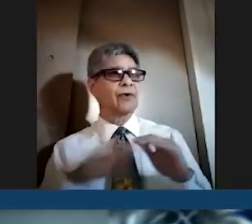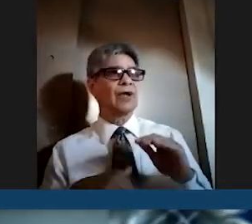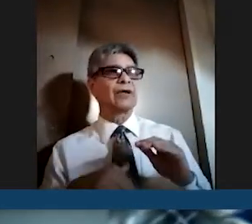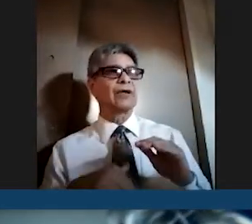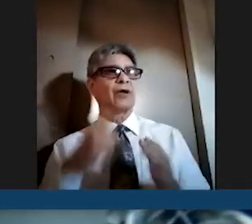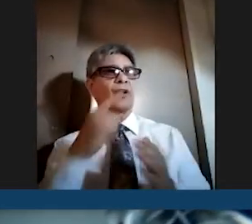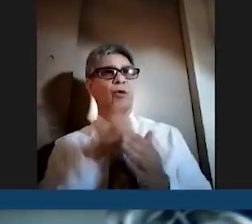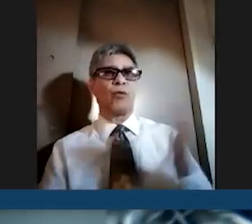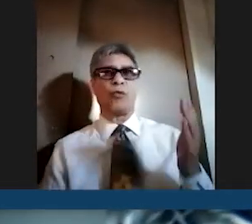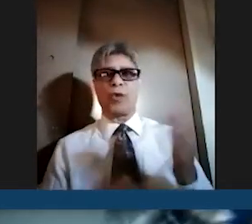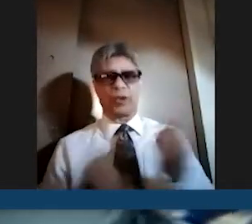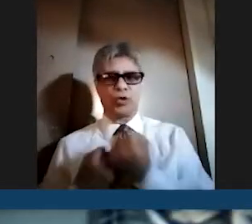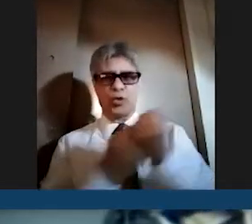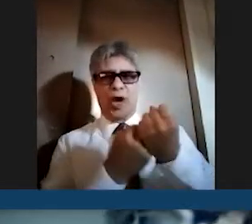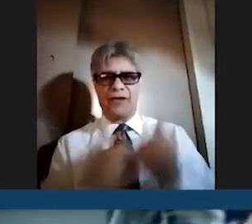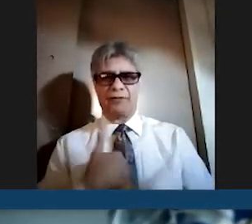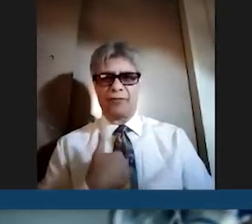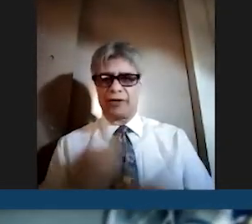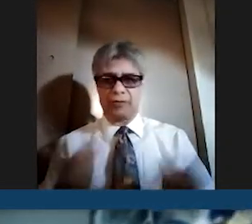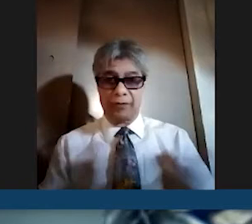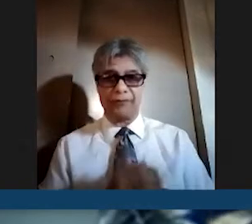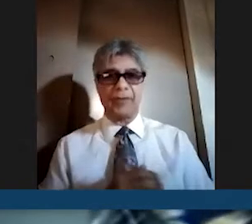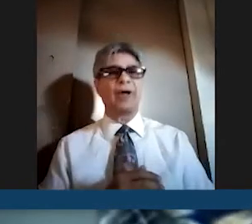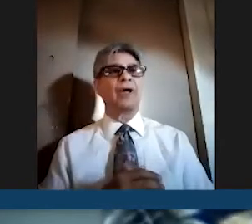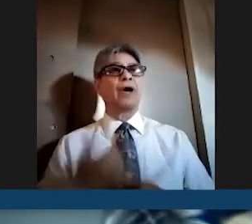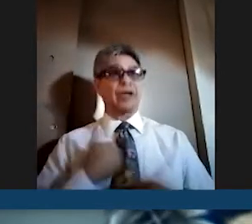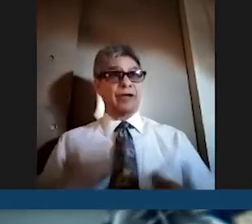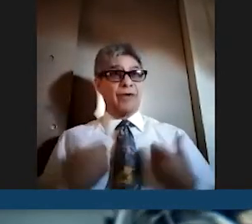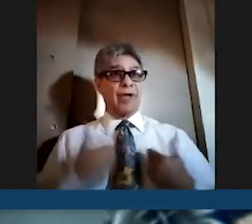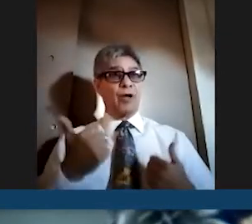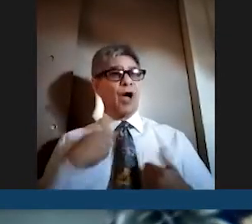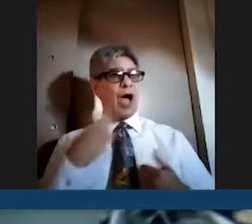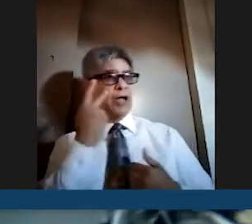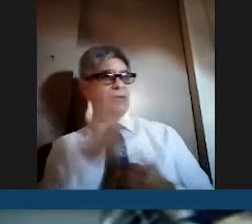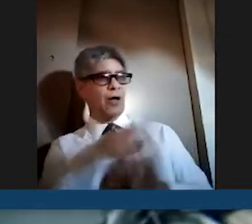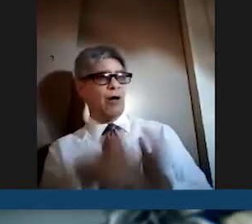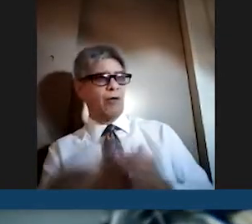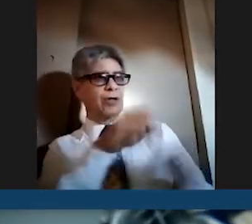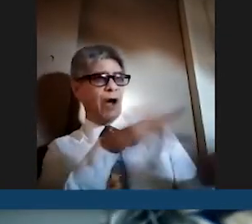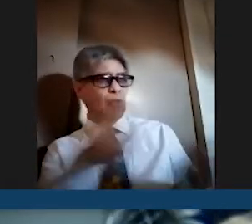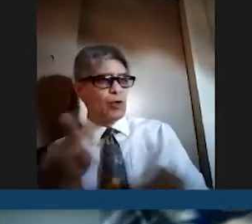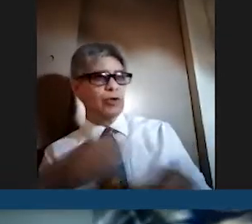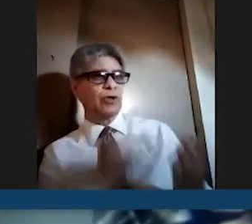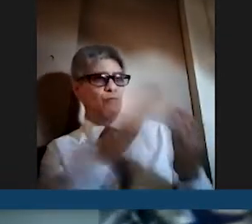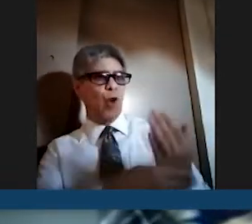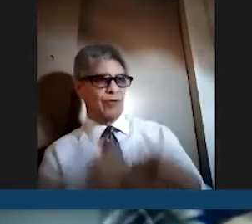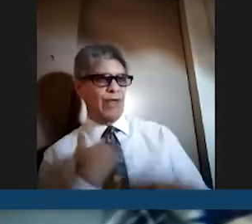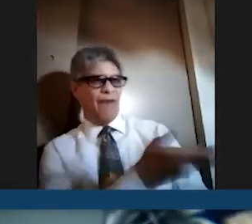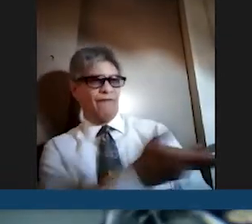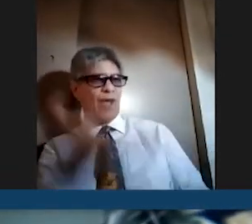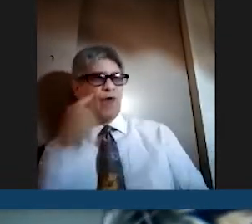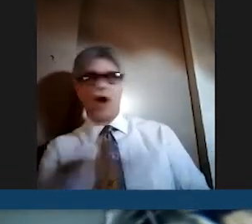what drives me is when I was younger, I would see all these opportunities and these programs that were there for other students, and